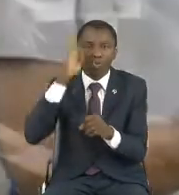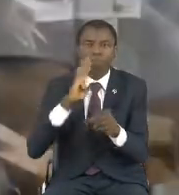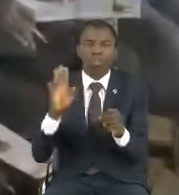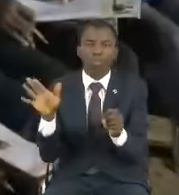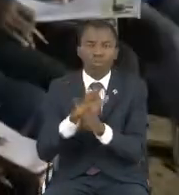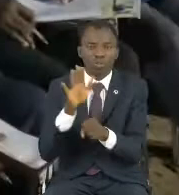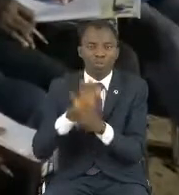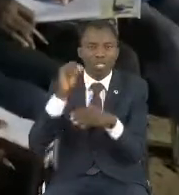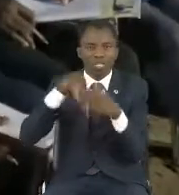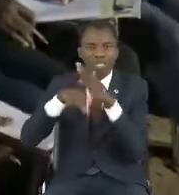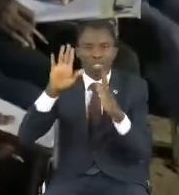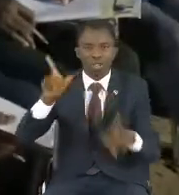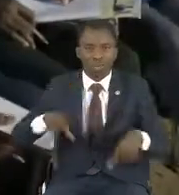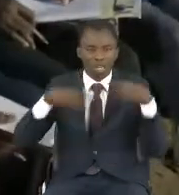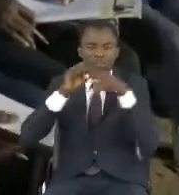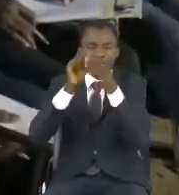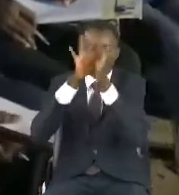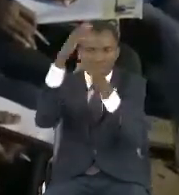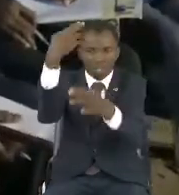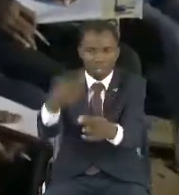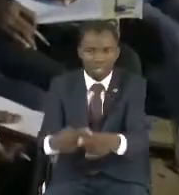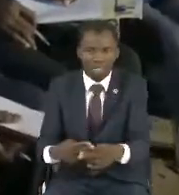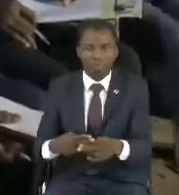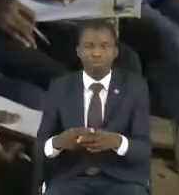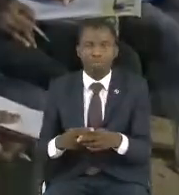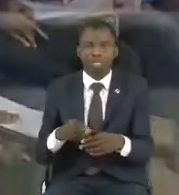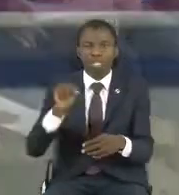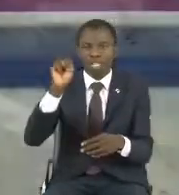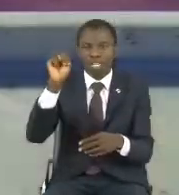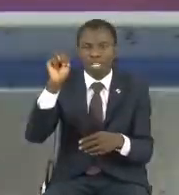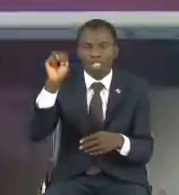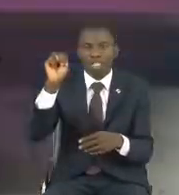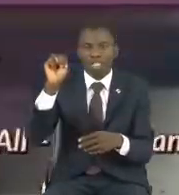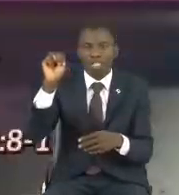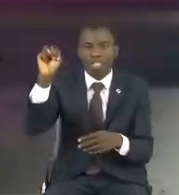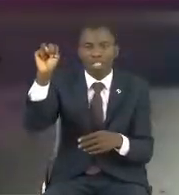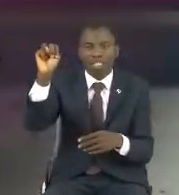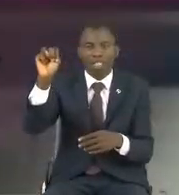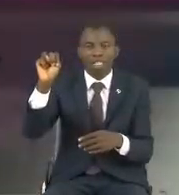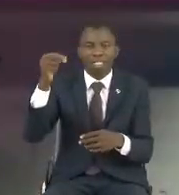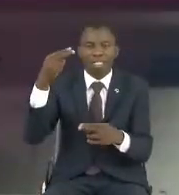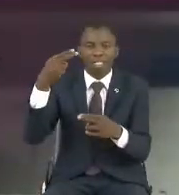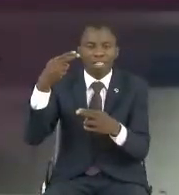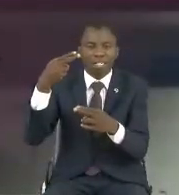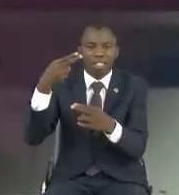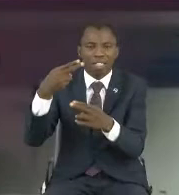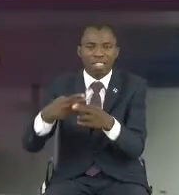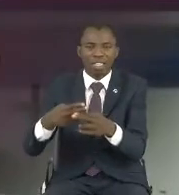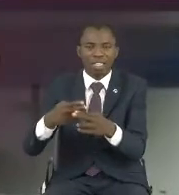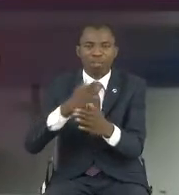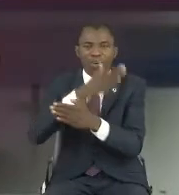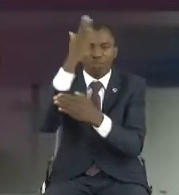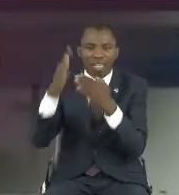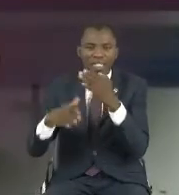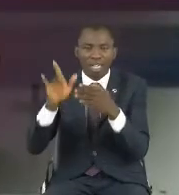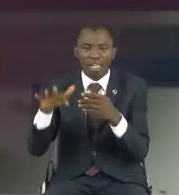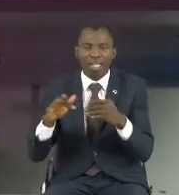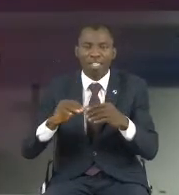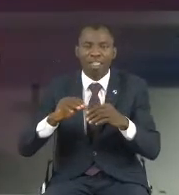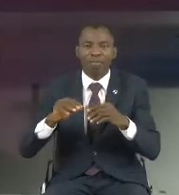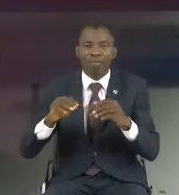Jesus' name. And name finally